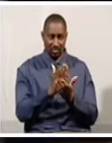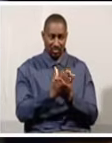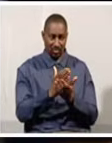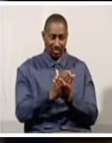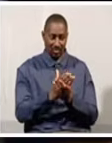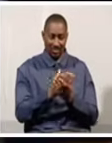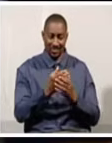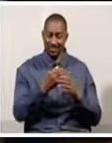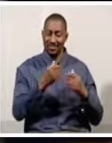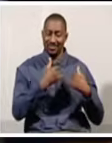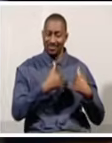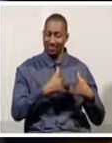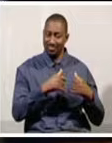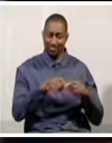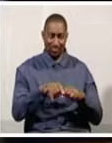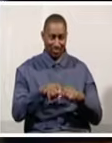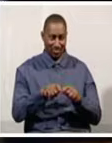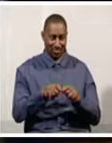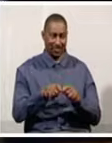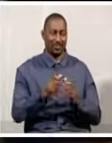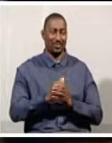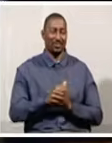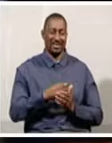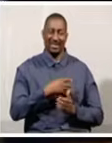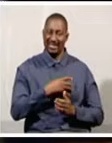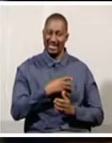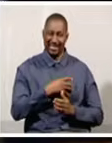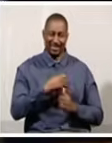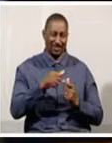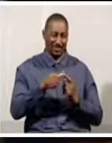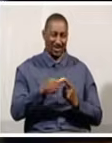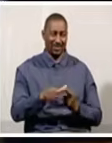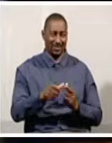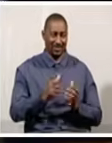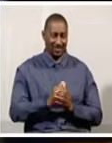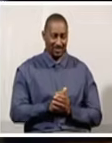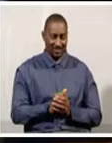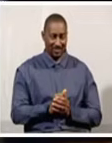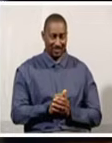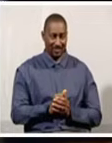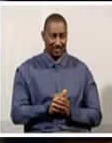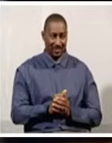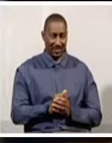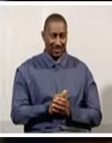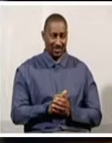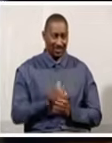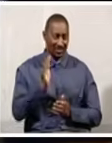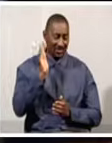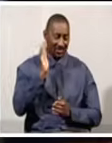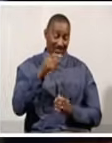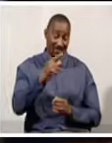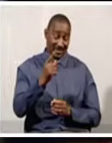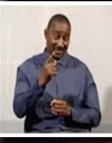heartbreaking. I was in disbelief because just earlier that night we had received an announcement that the president was in critical